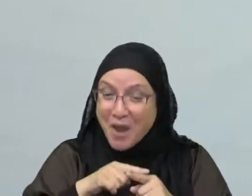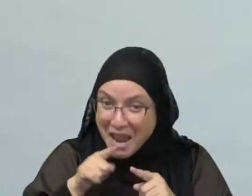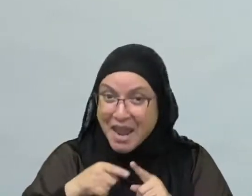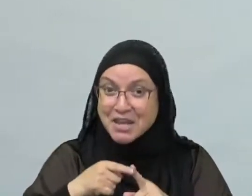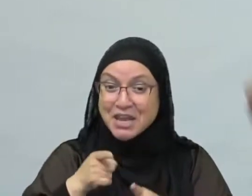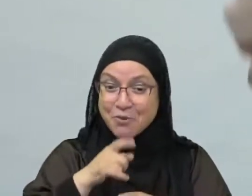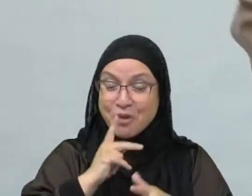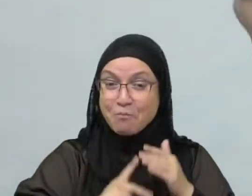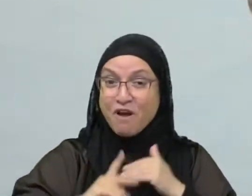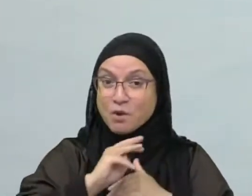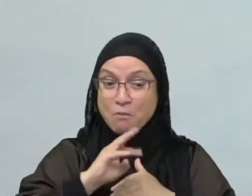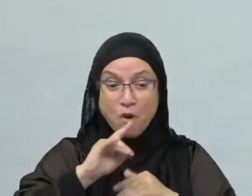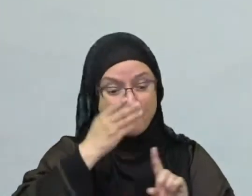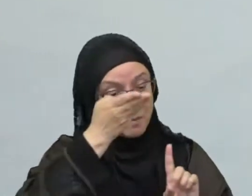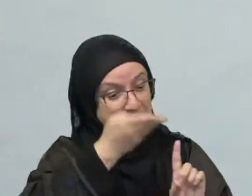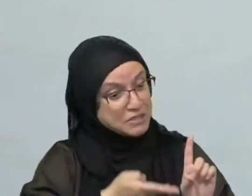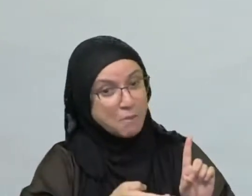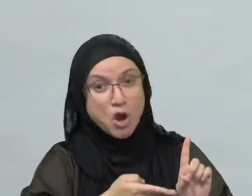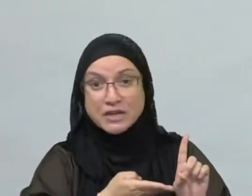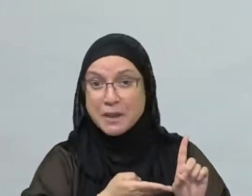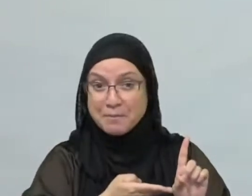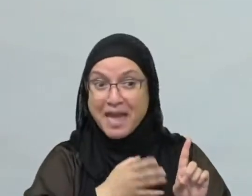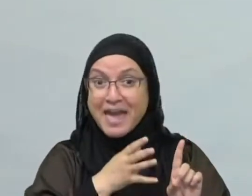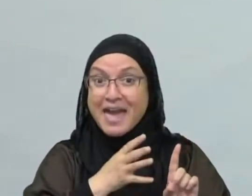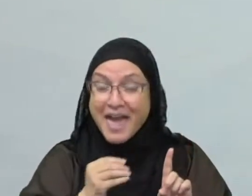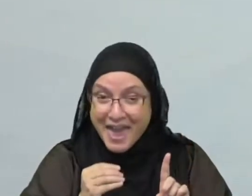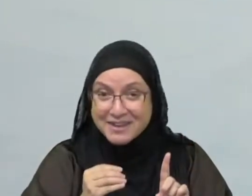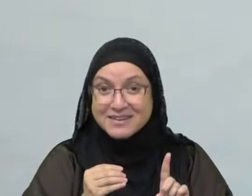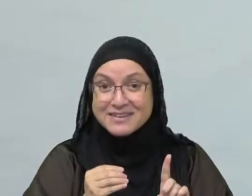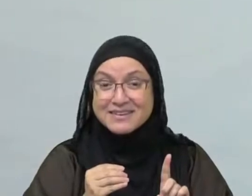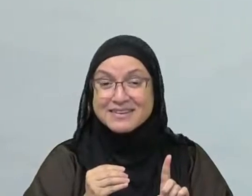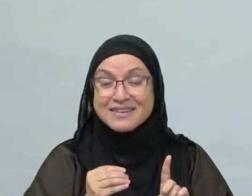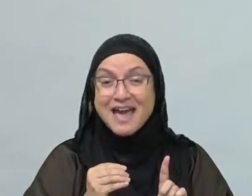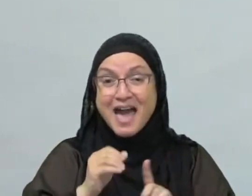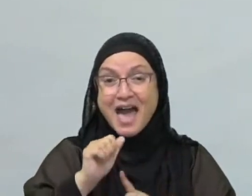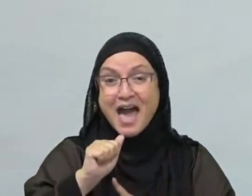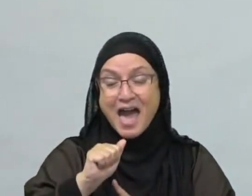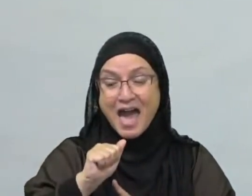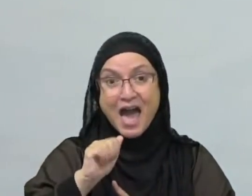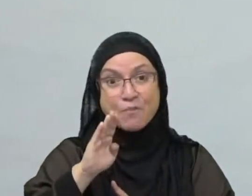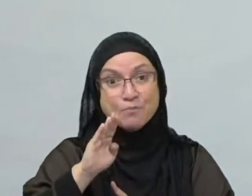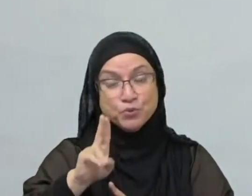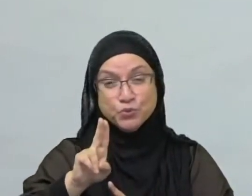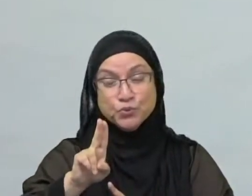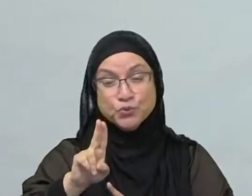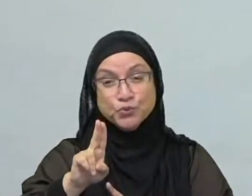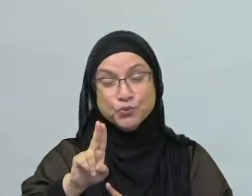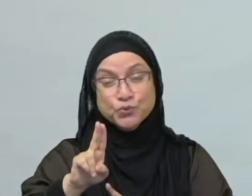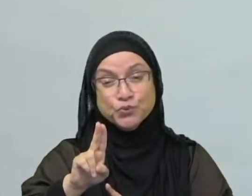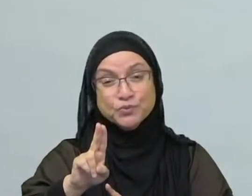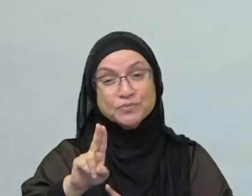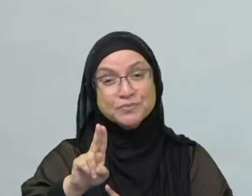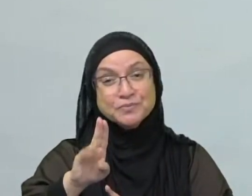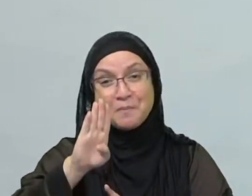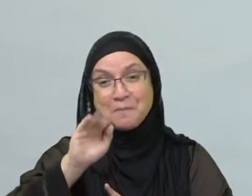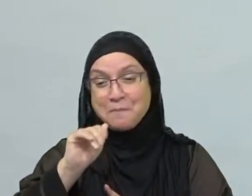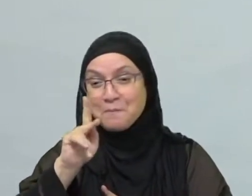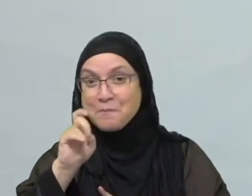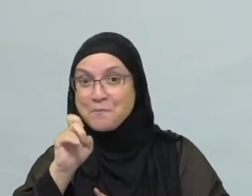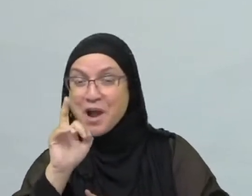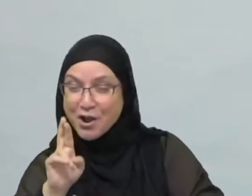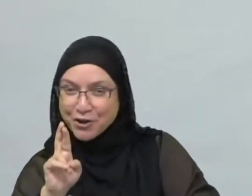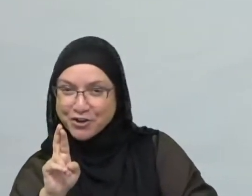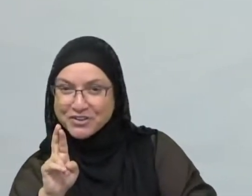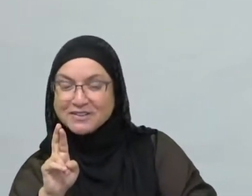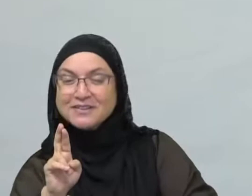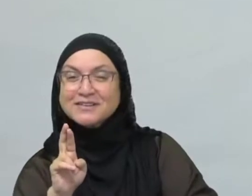The words are what? U'lu Hubal. May Hubal be exalted. He exalts the idol. As-sadmat al-ula. We've just